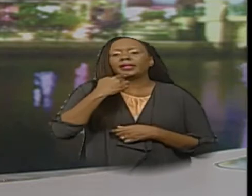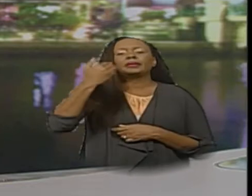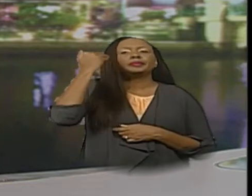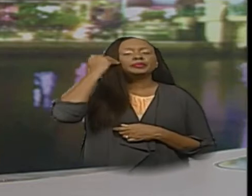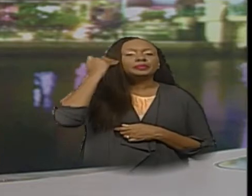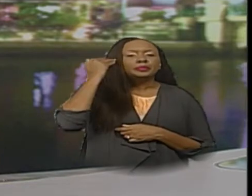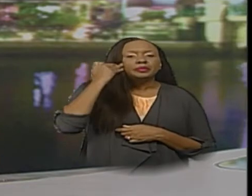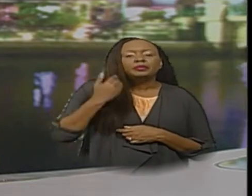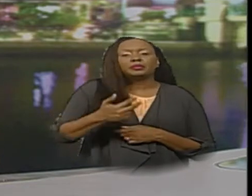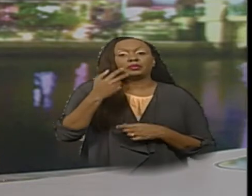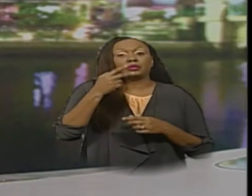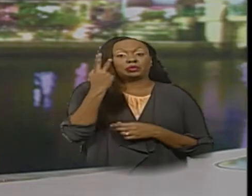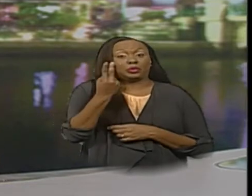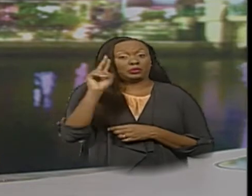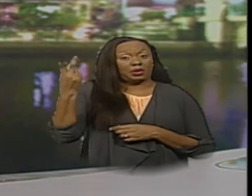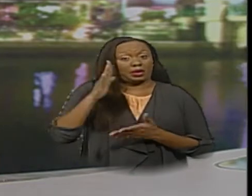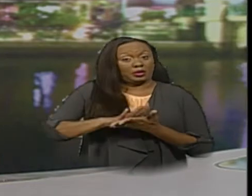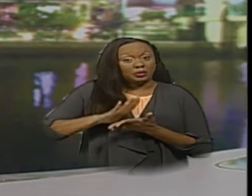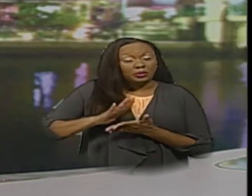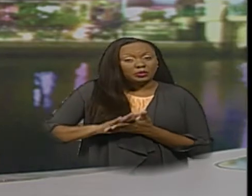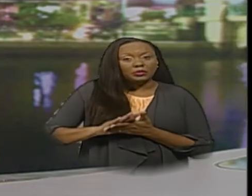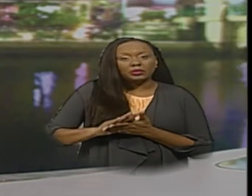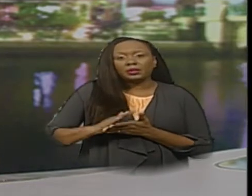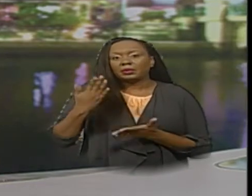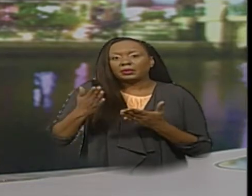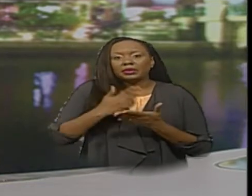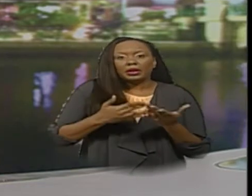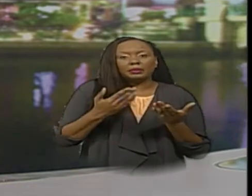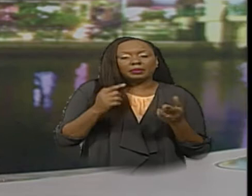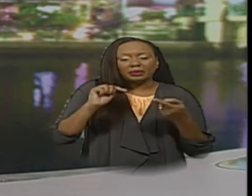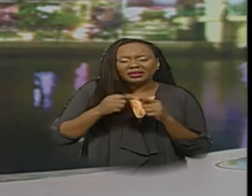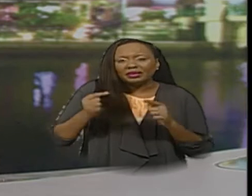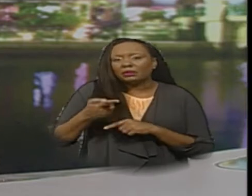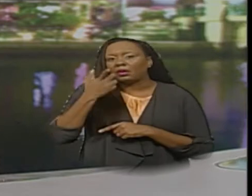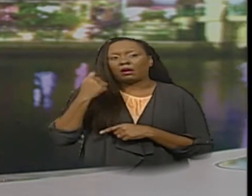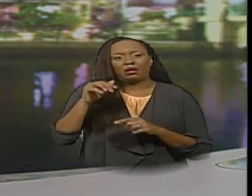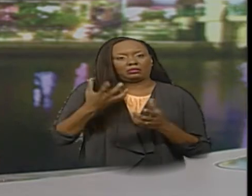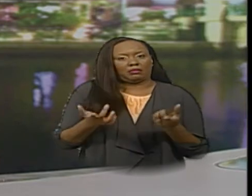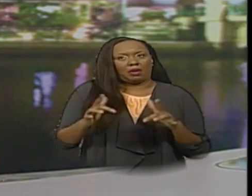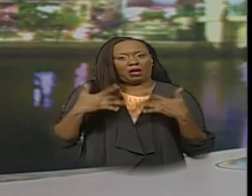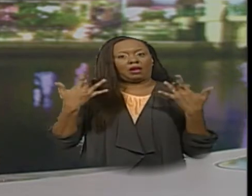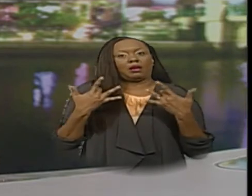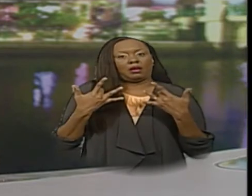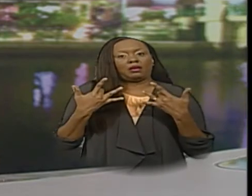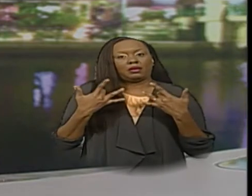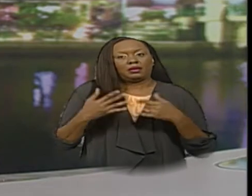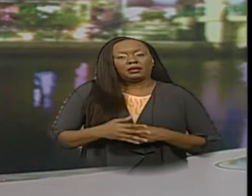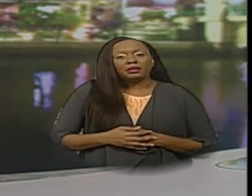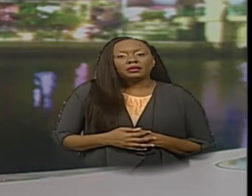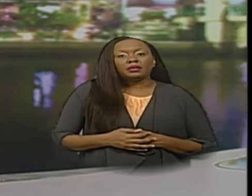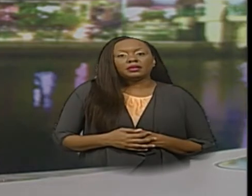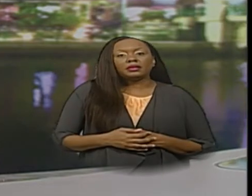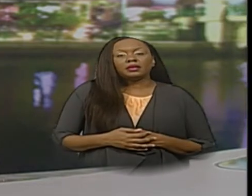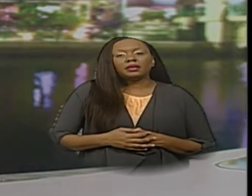of 2 secondary schools and that there might have been some injuries because of the commotion. The statement further added that ministry